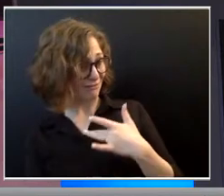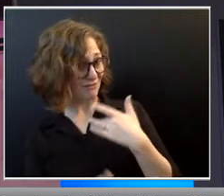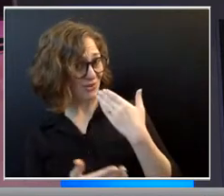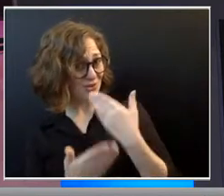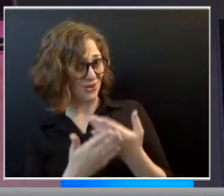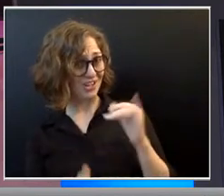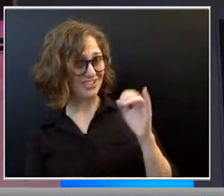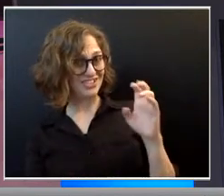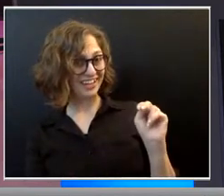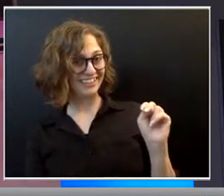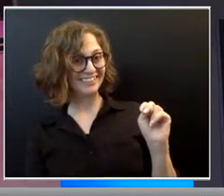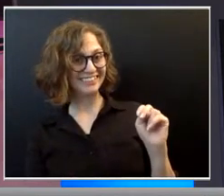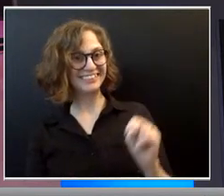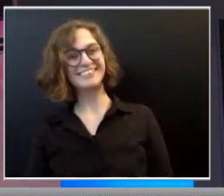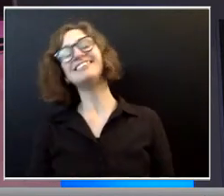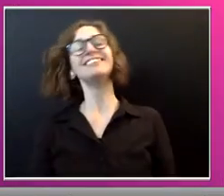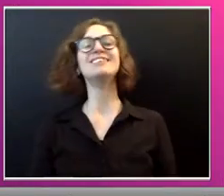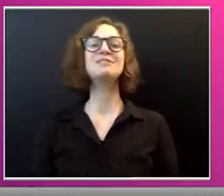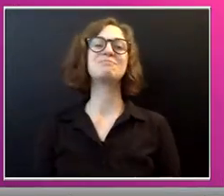for the